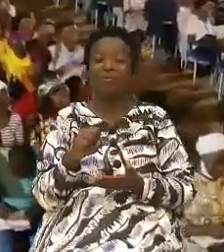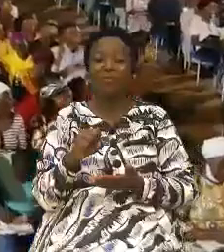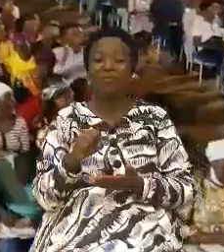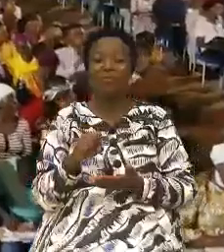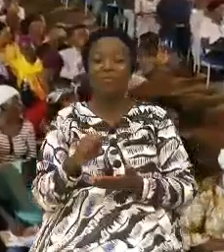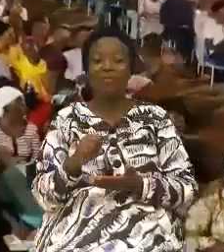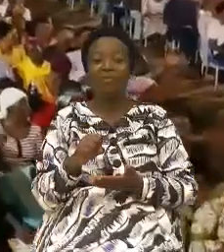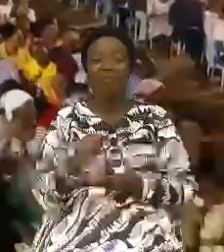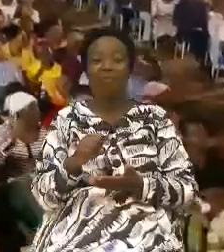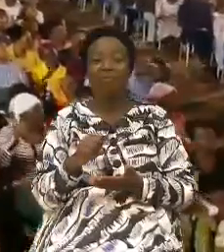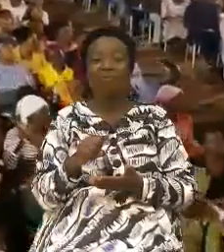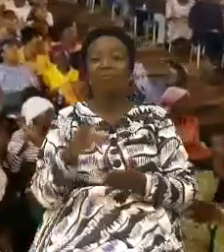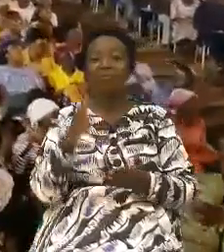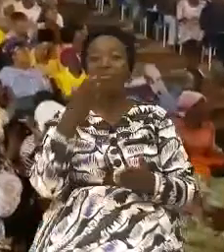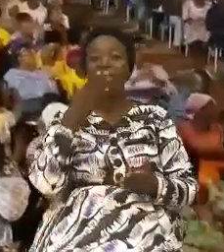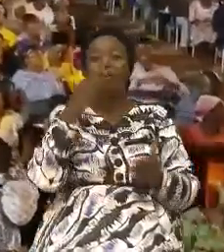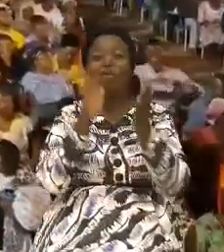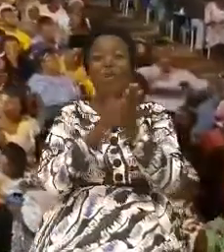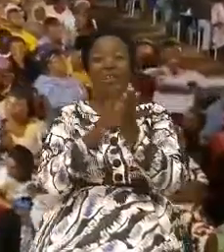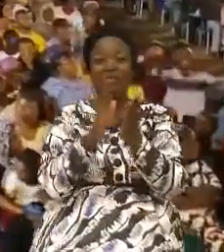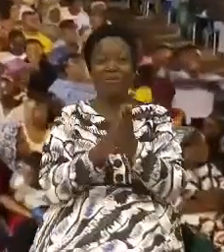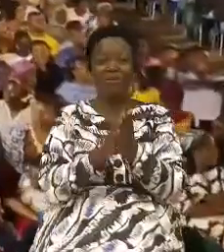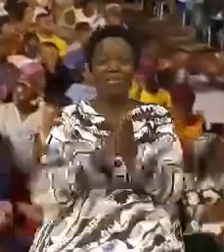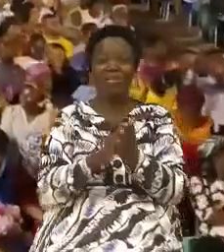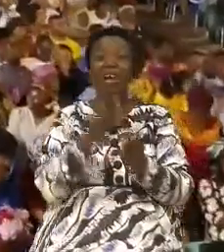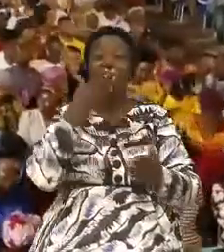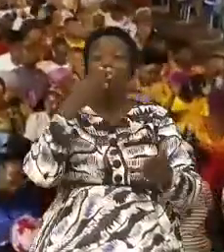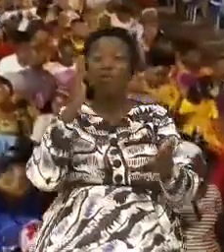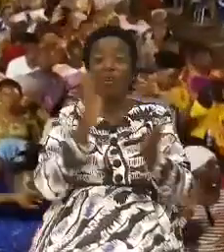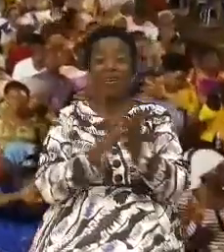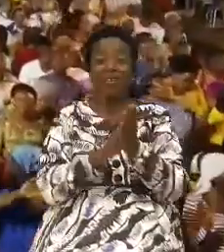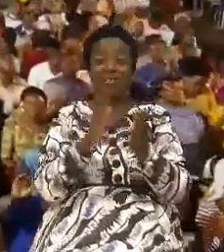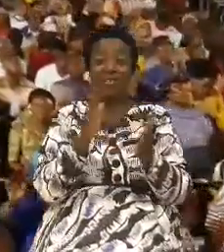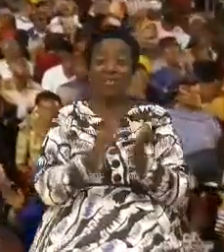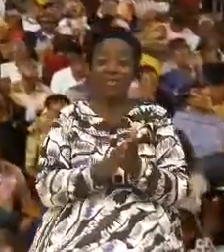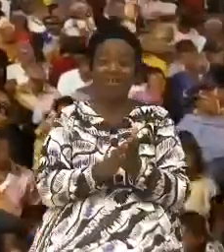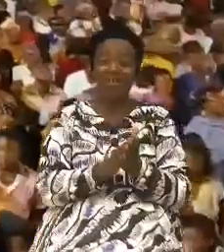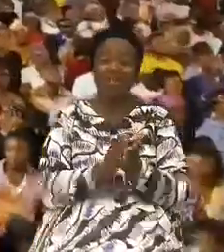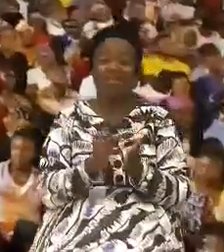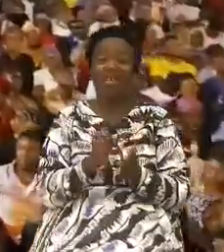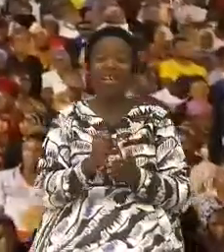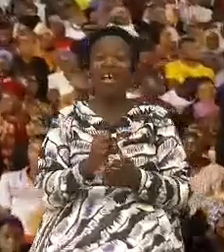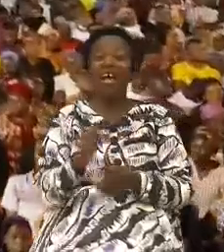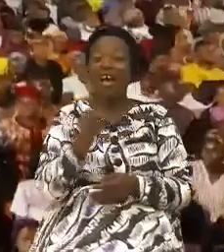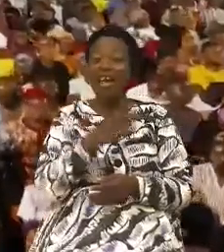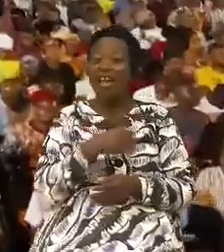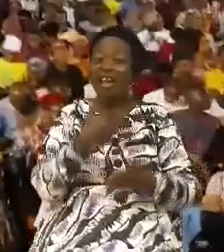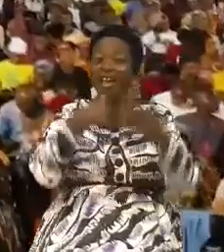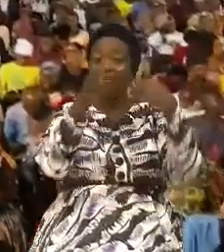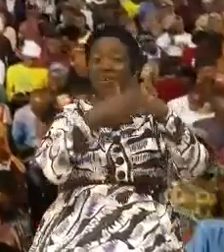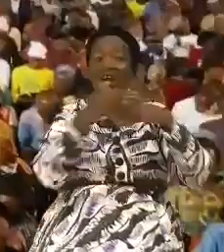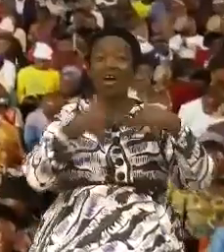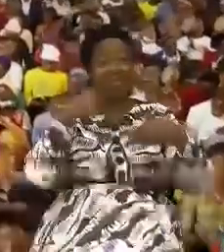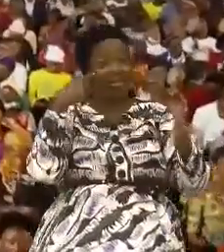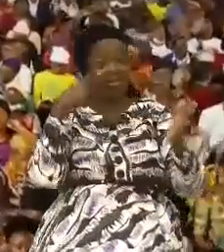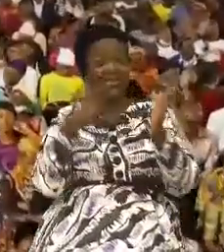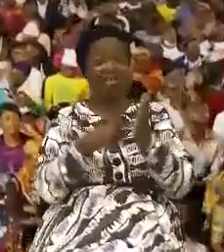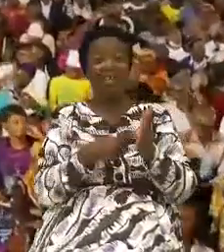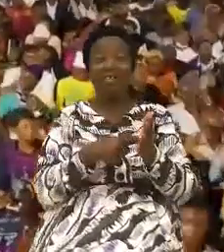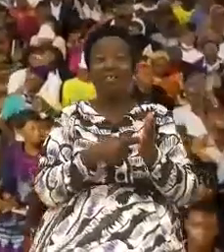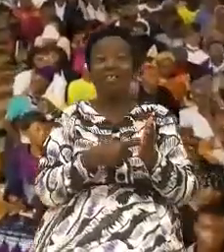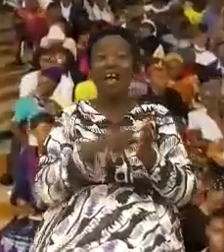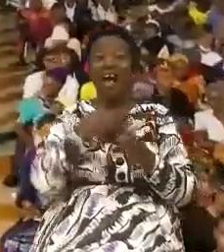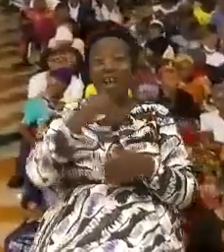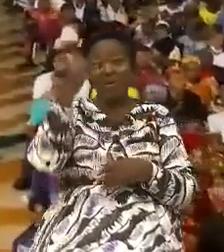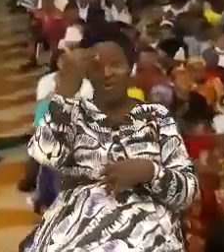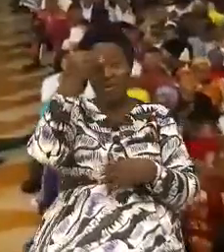Congratulations. I say congratulations. Heaven has recognized your being here